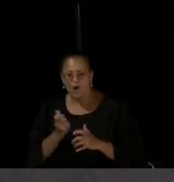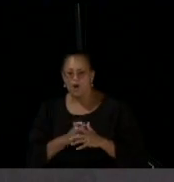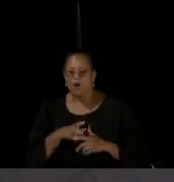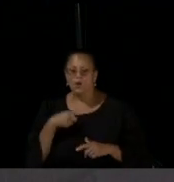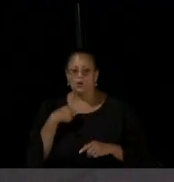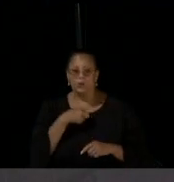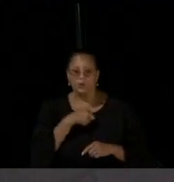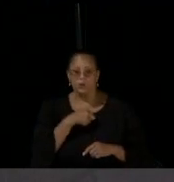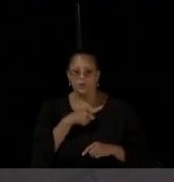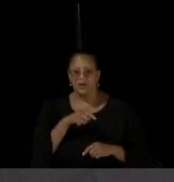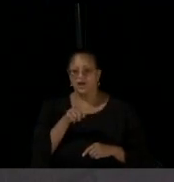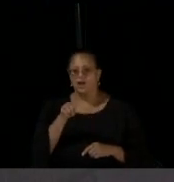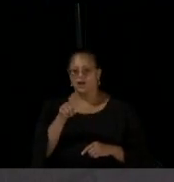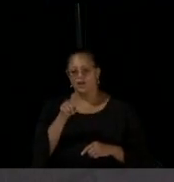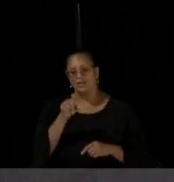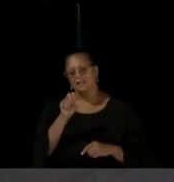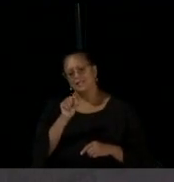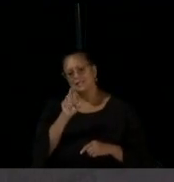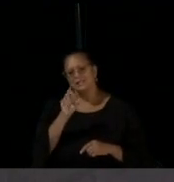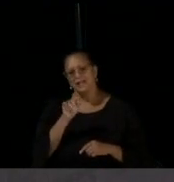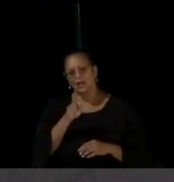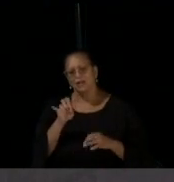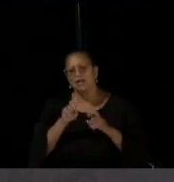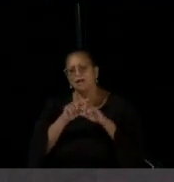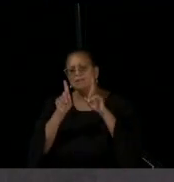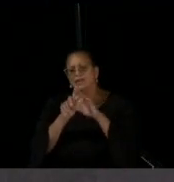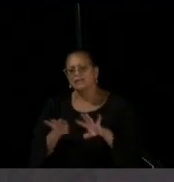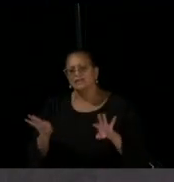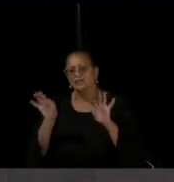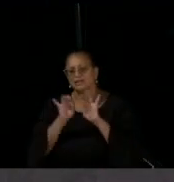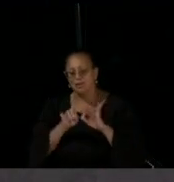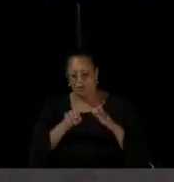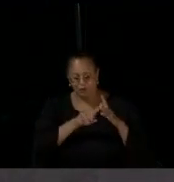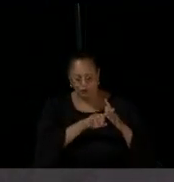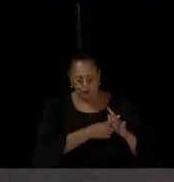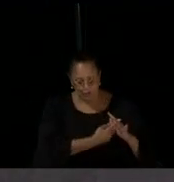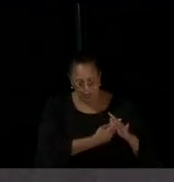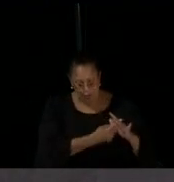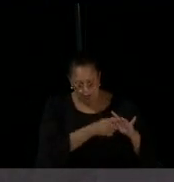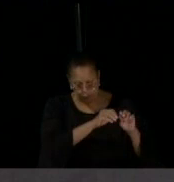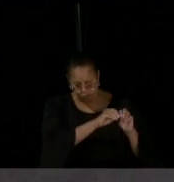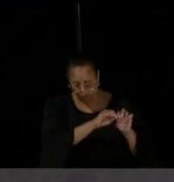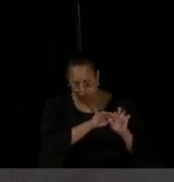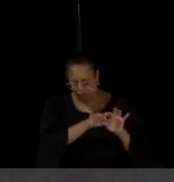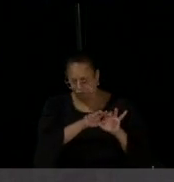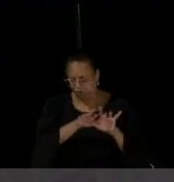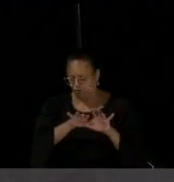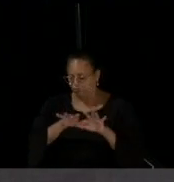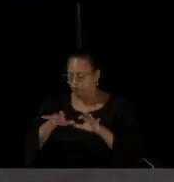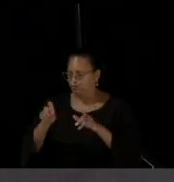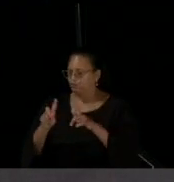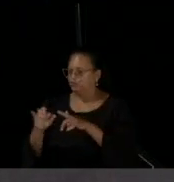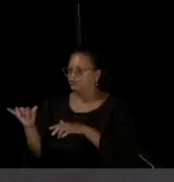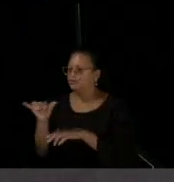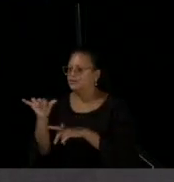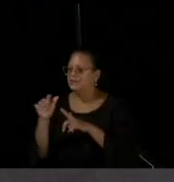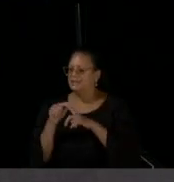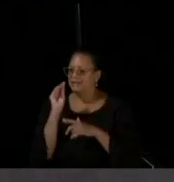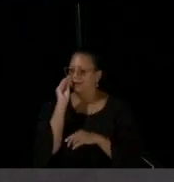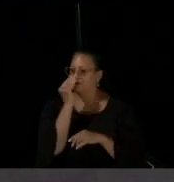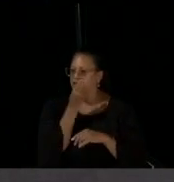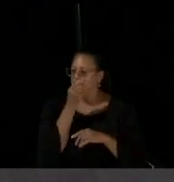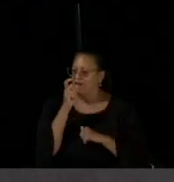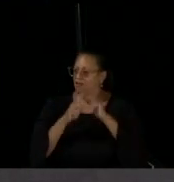subtle and essential. Starting from one place and scattering, just like the dandelion, we came from